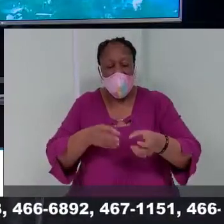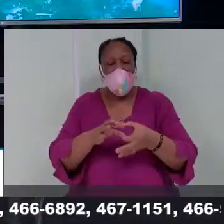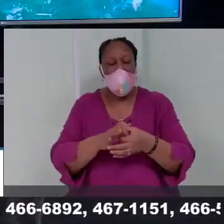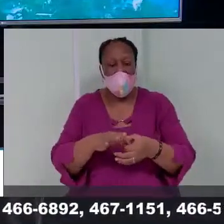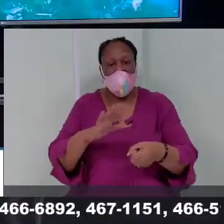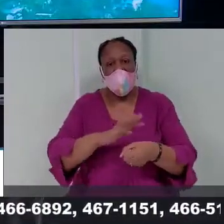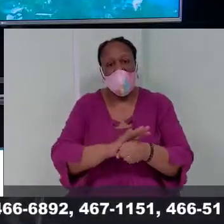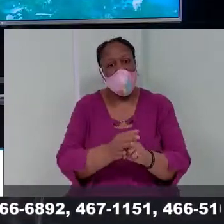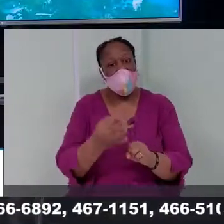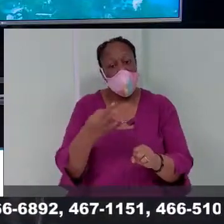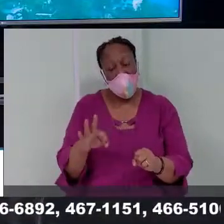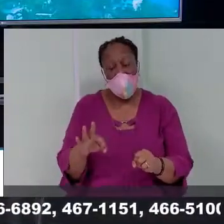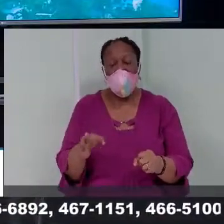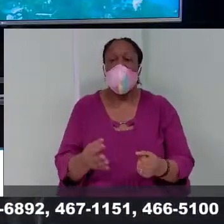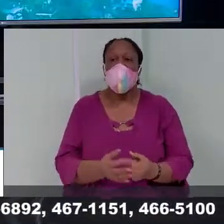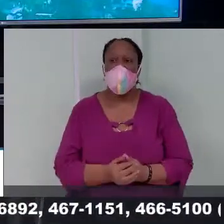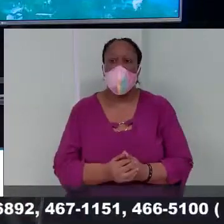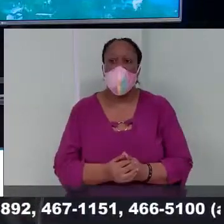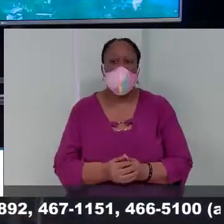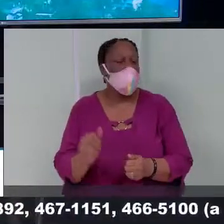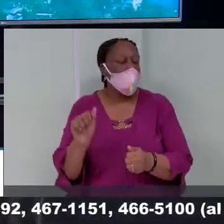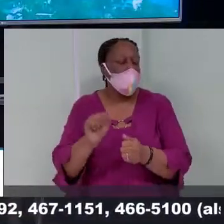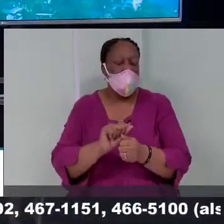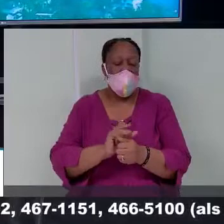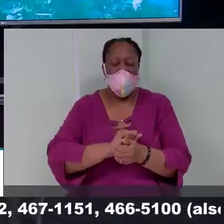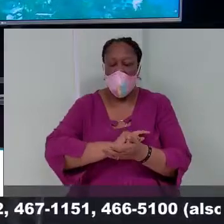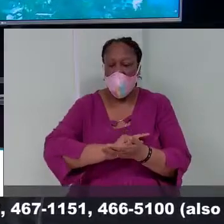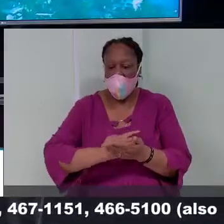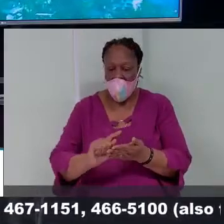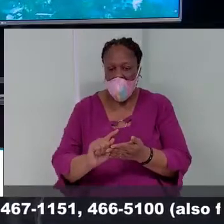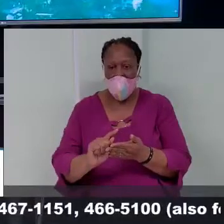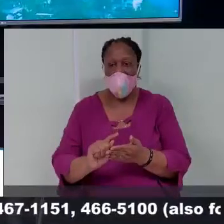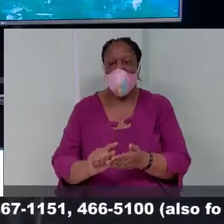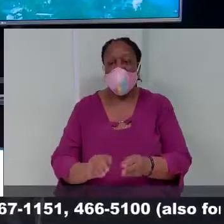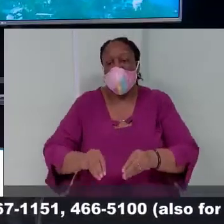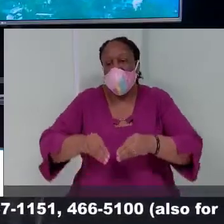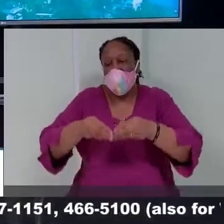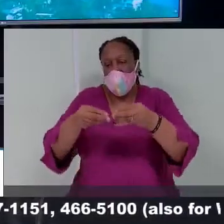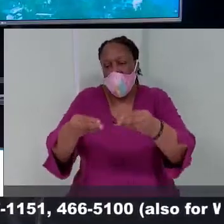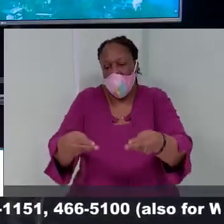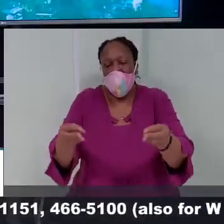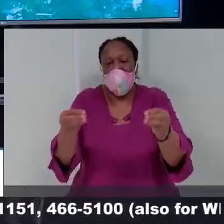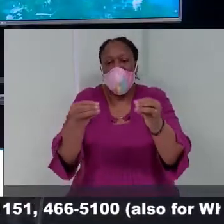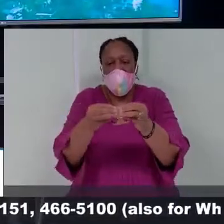pandemic. And at every weekly briefing, we bring you